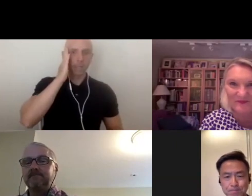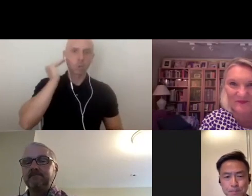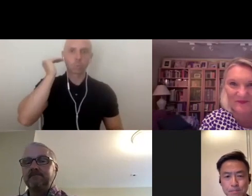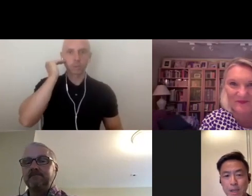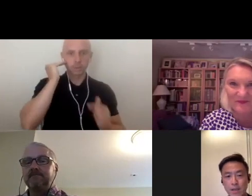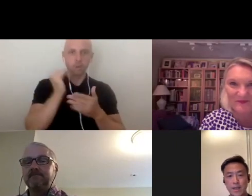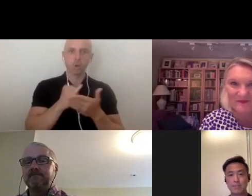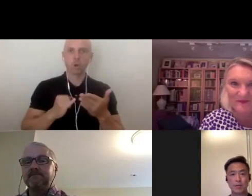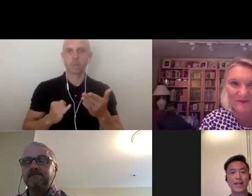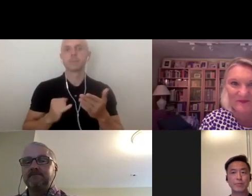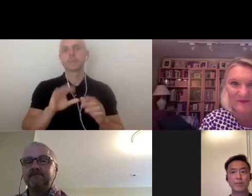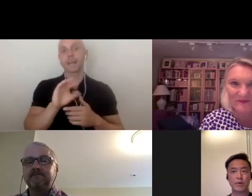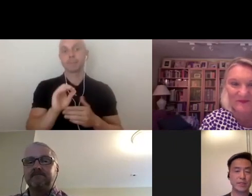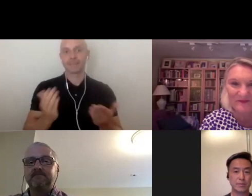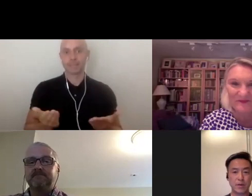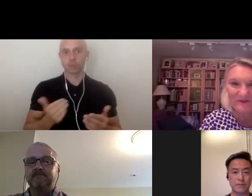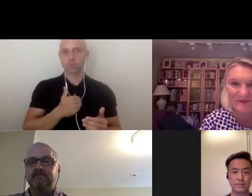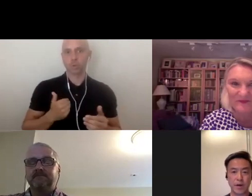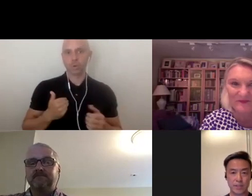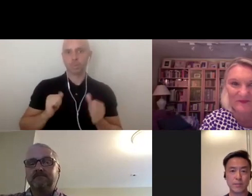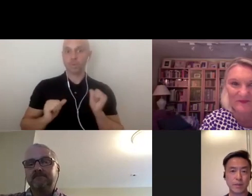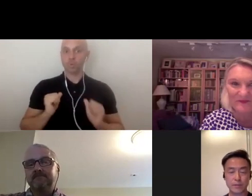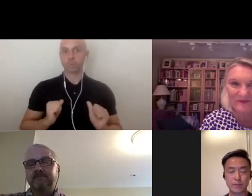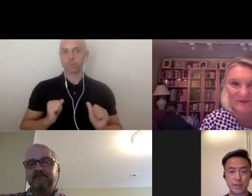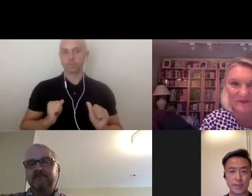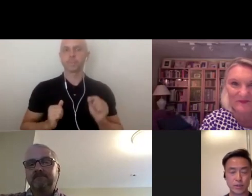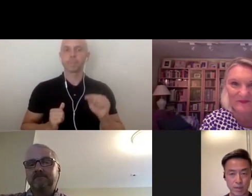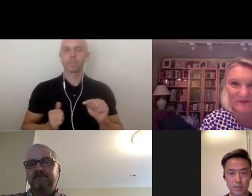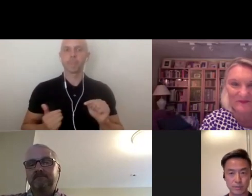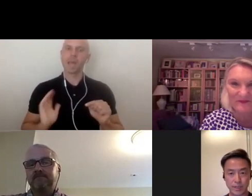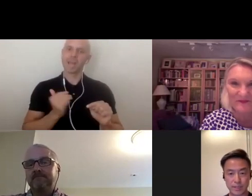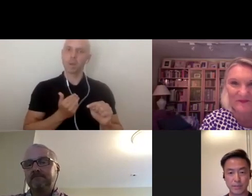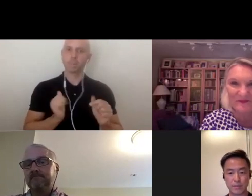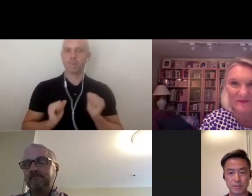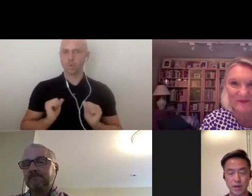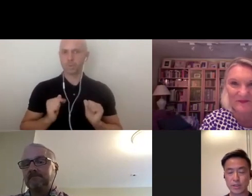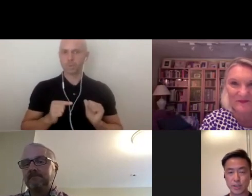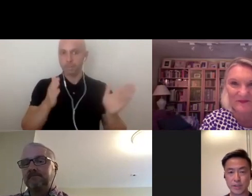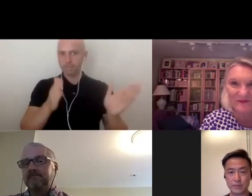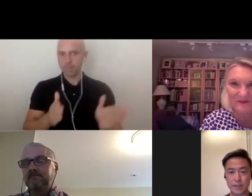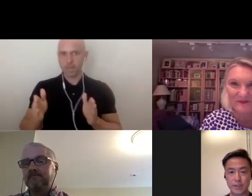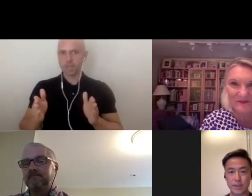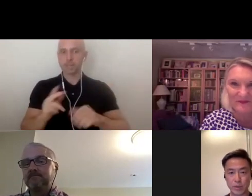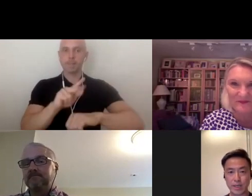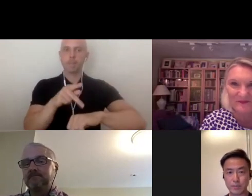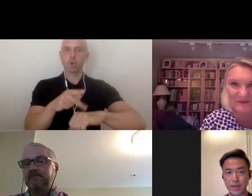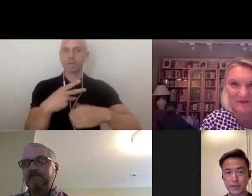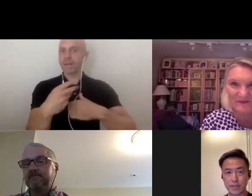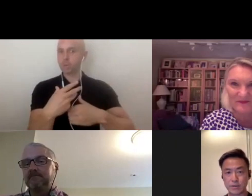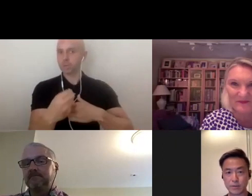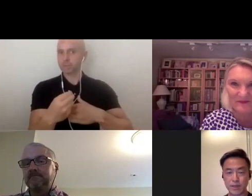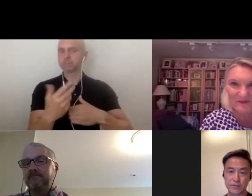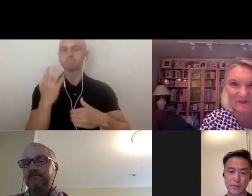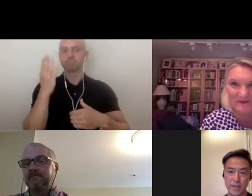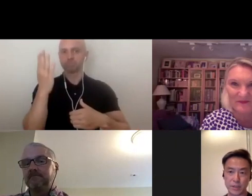Toronto. Our planned performance is part of Arts in the Park Toronto, a summer arts initiative organized by